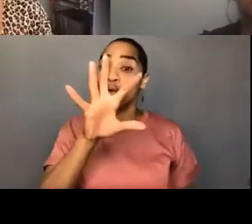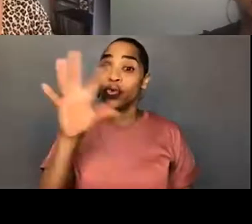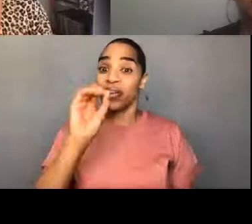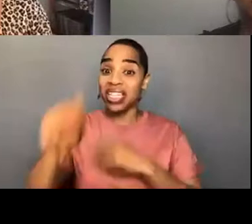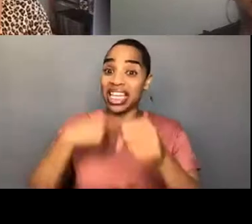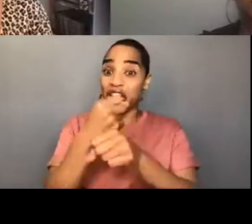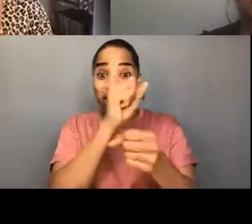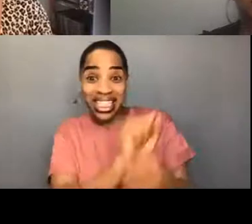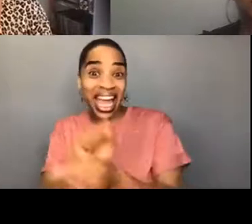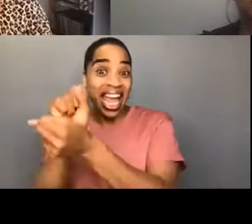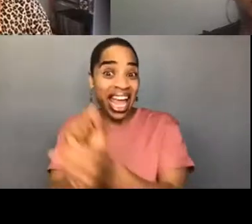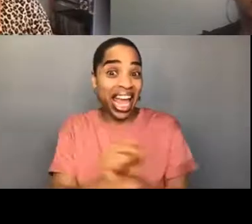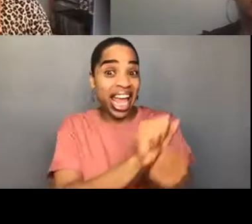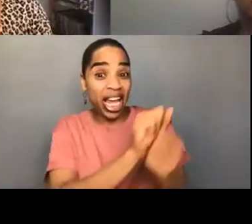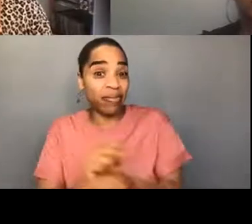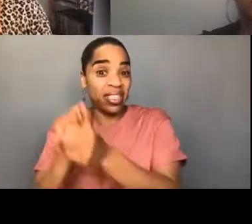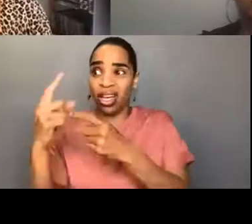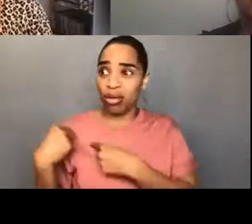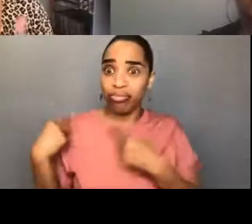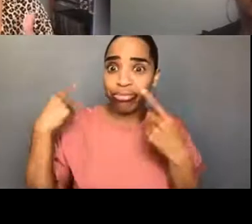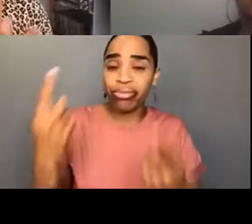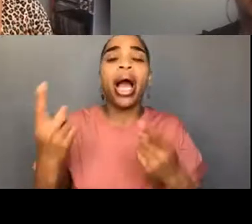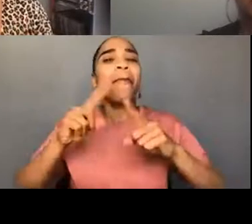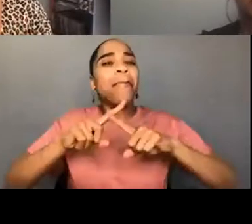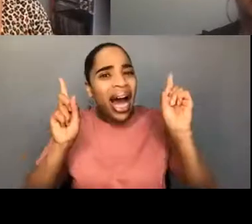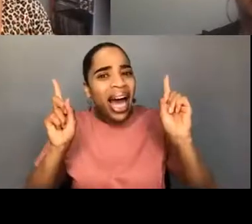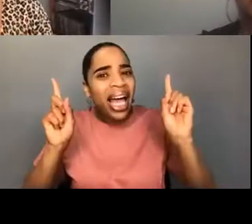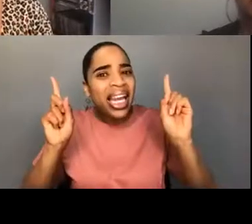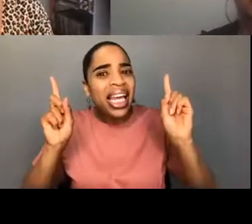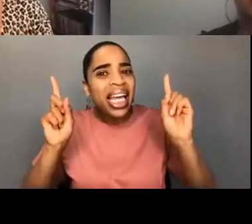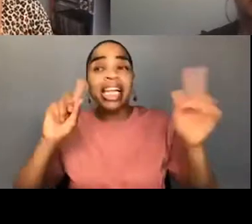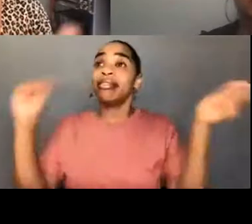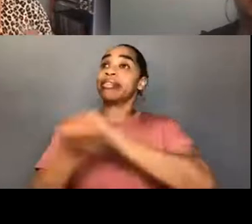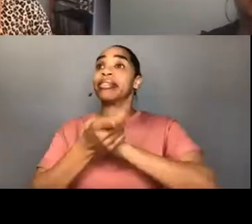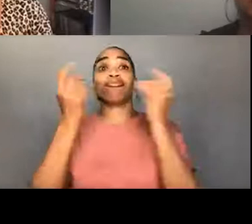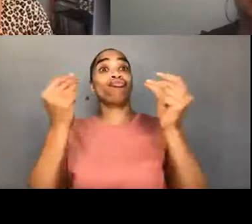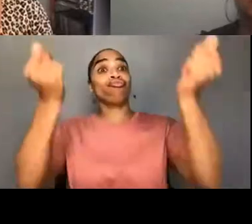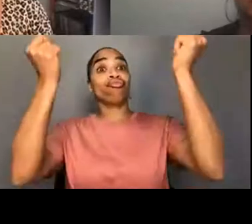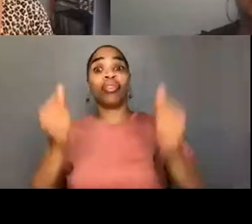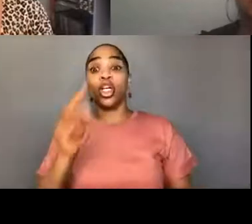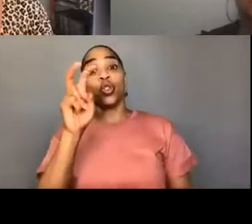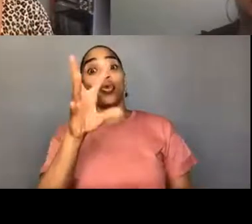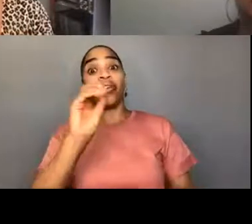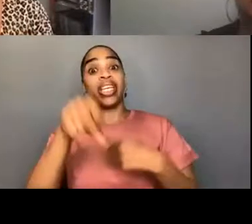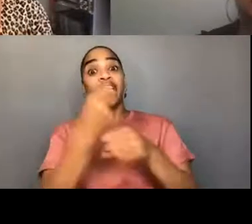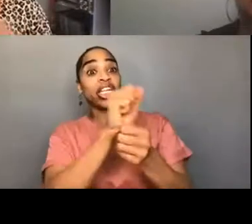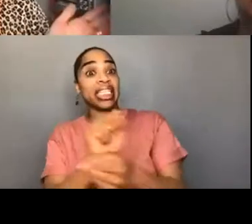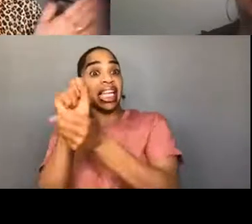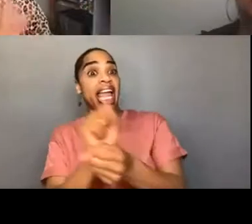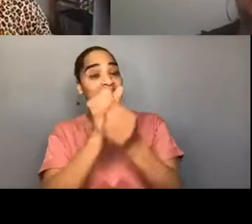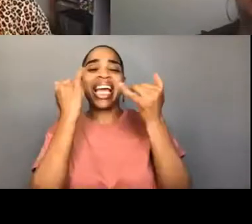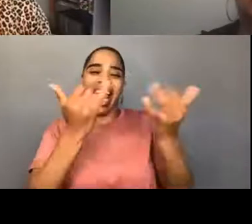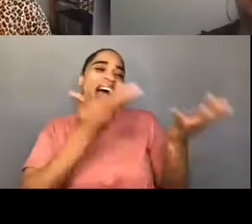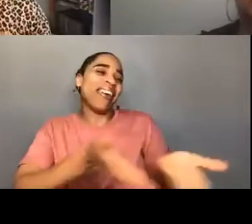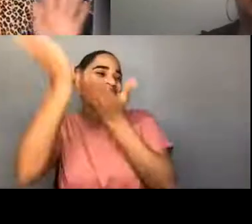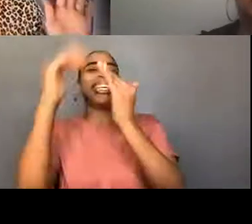of slavery and legal apartheid, simply saying, okay, now you all, after 250 years of not having equal rights, now you